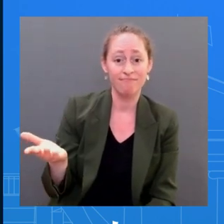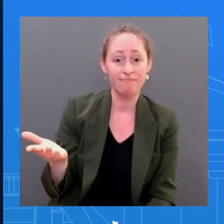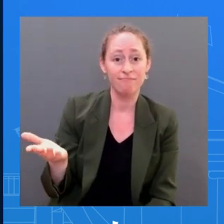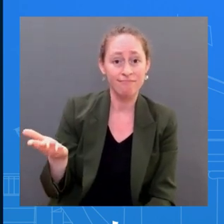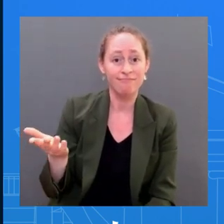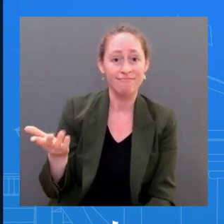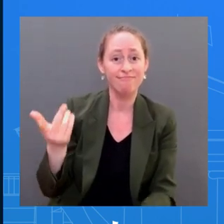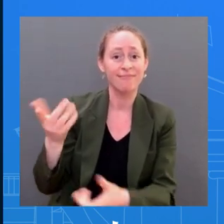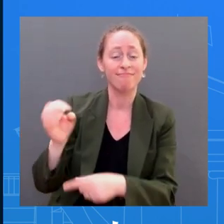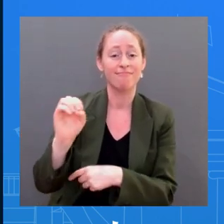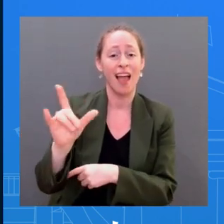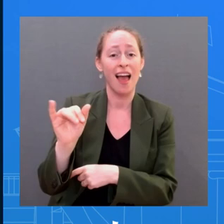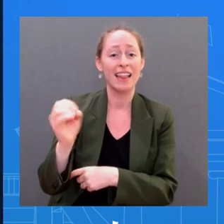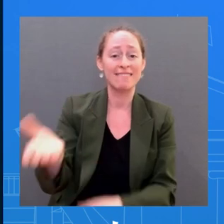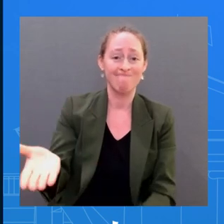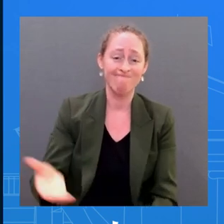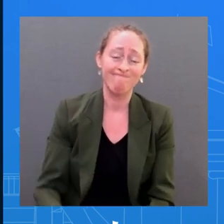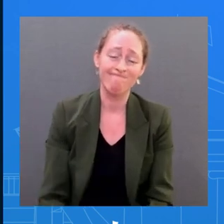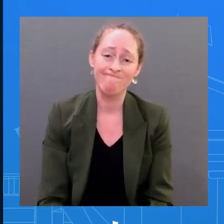But she never got to read it.